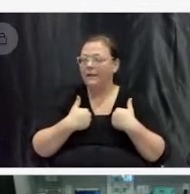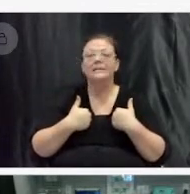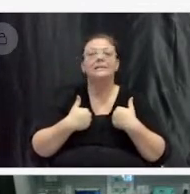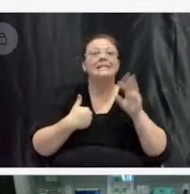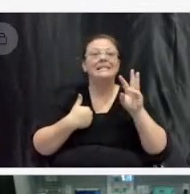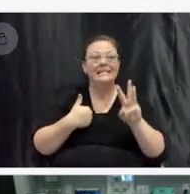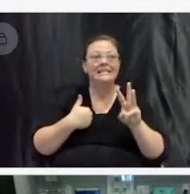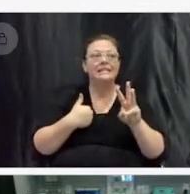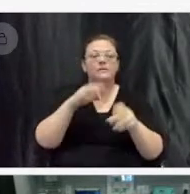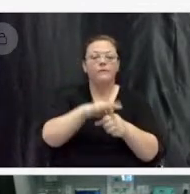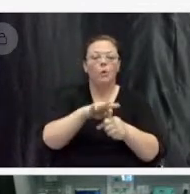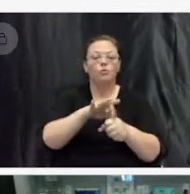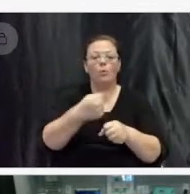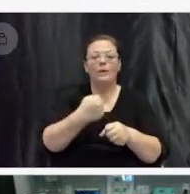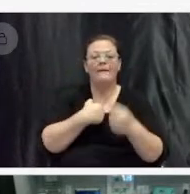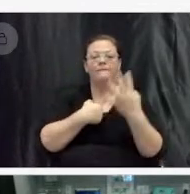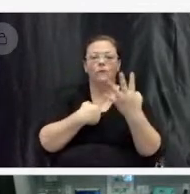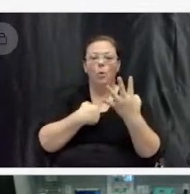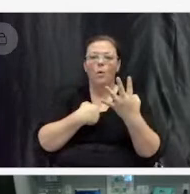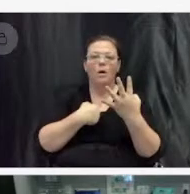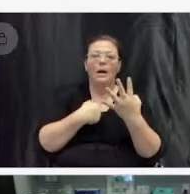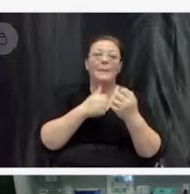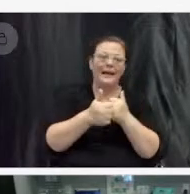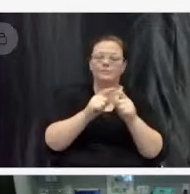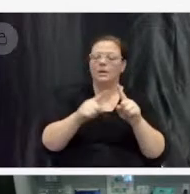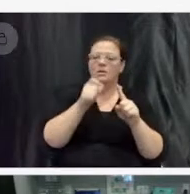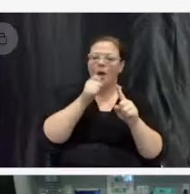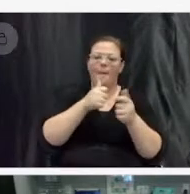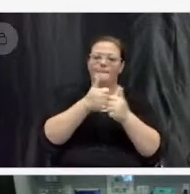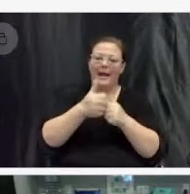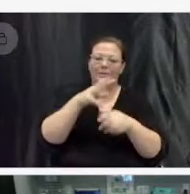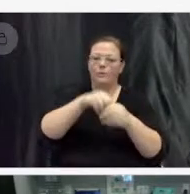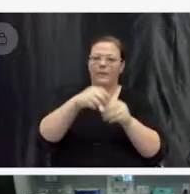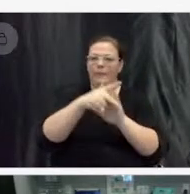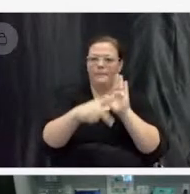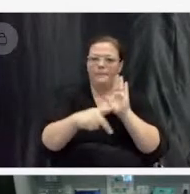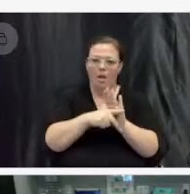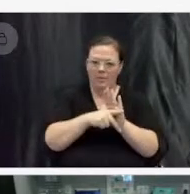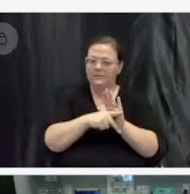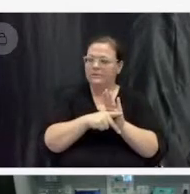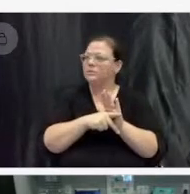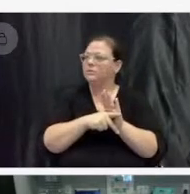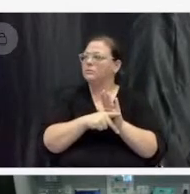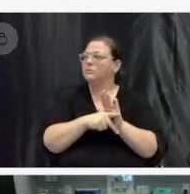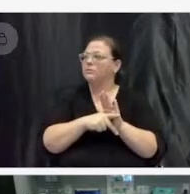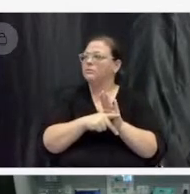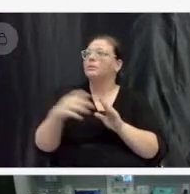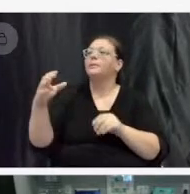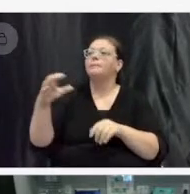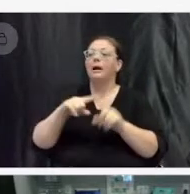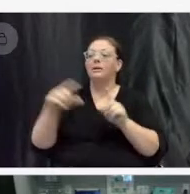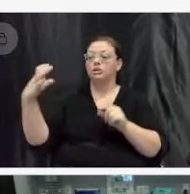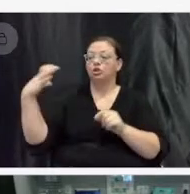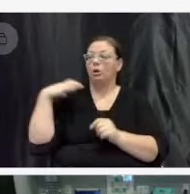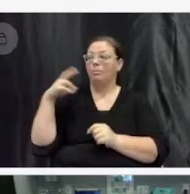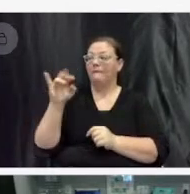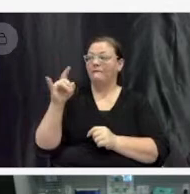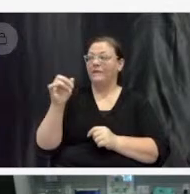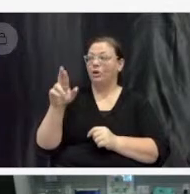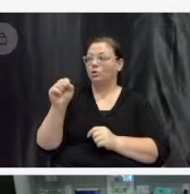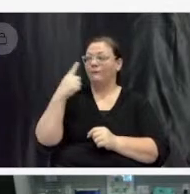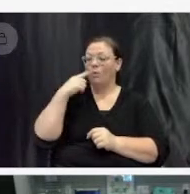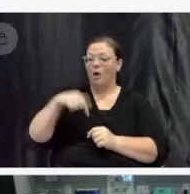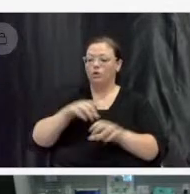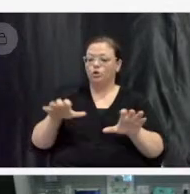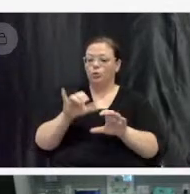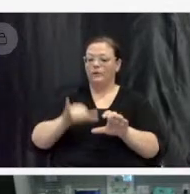6 votes, you only have 4. It passed, but it didn't pass with the policies and the records, so. And then Chairman Vickers, to do this, under